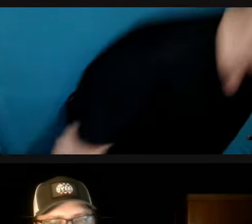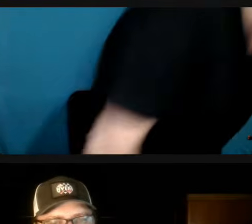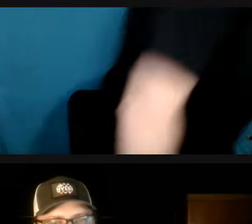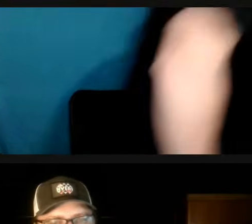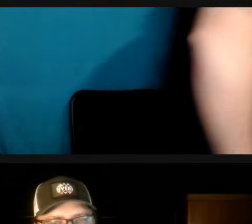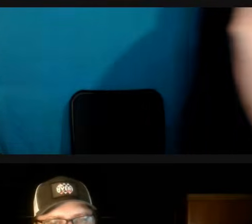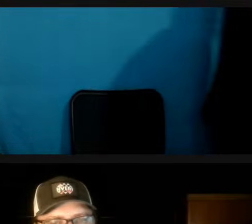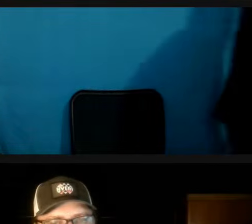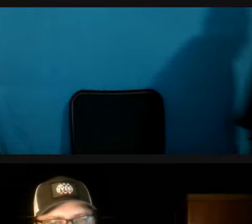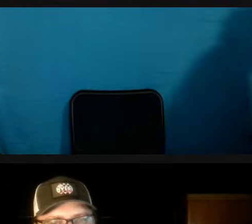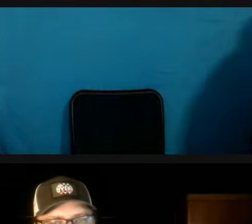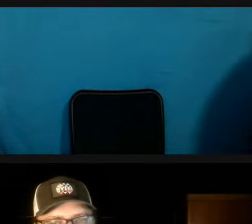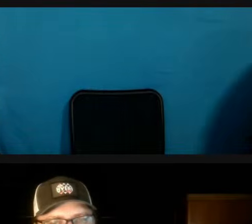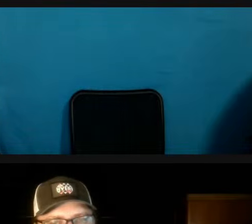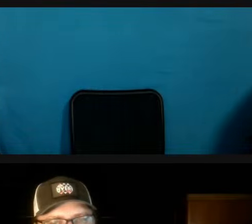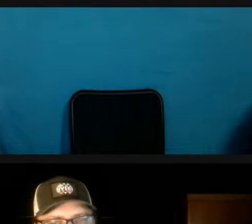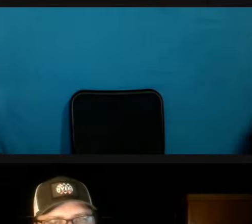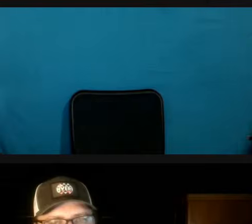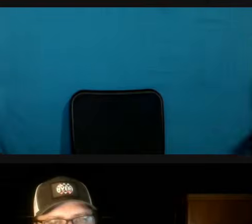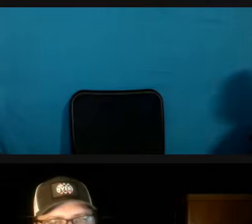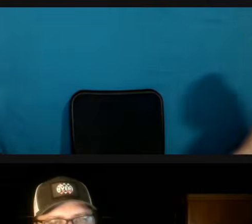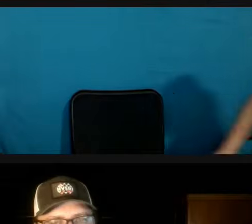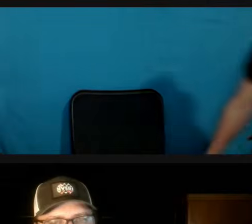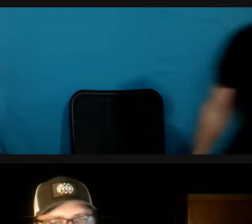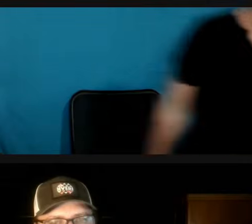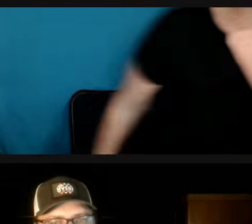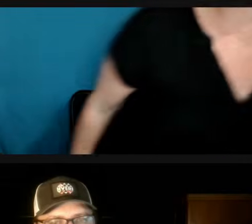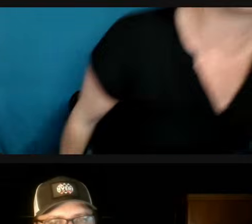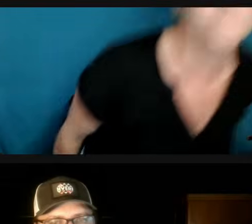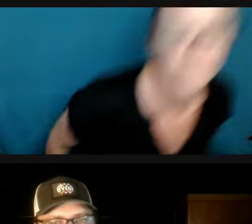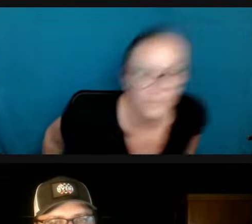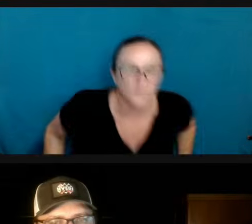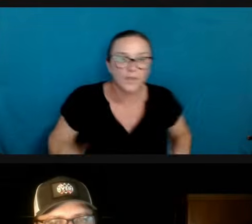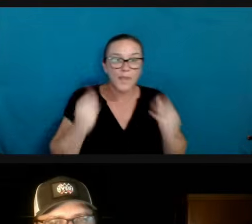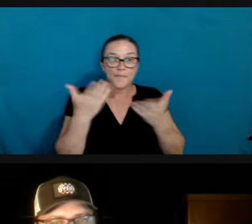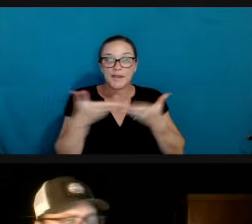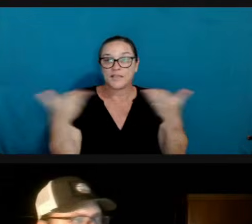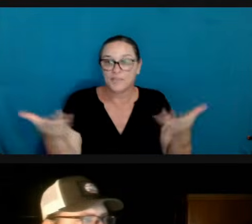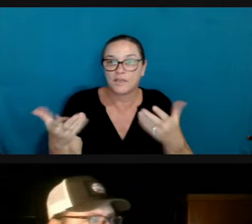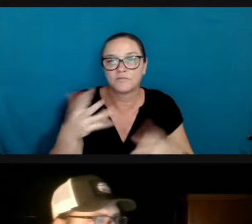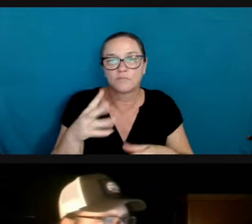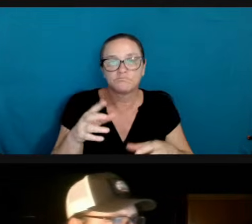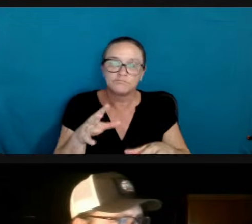happening, but notable.